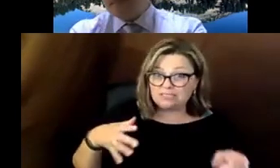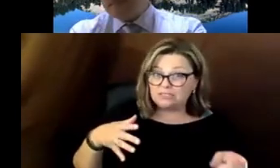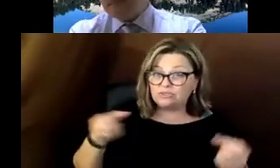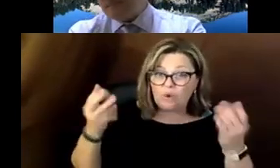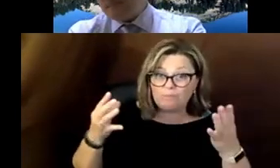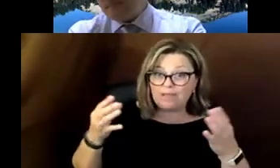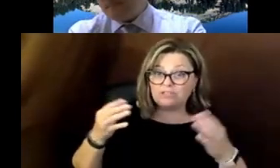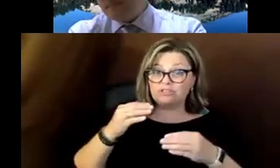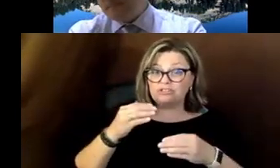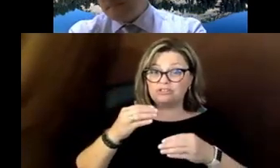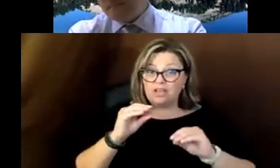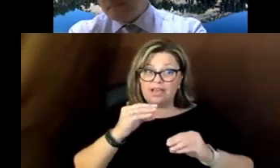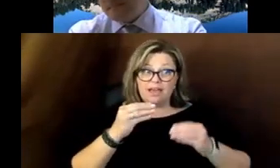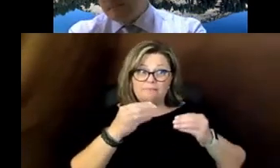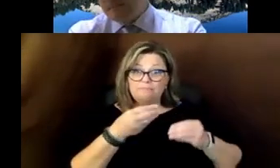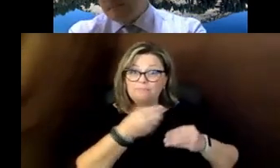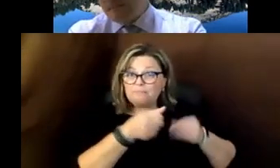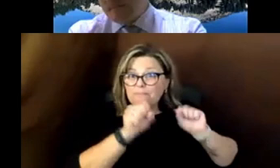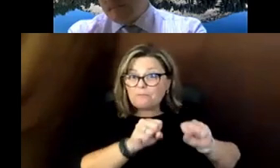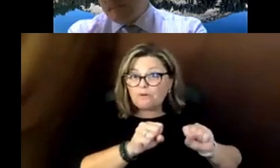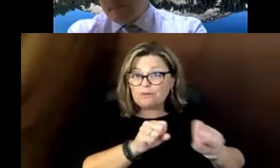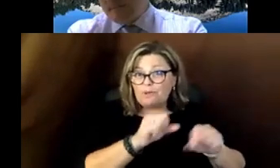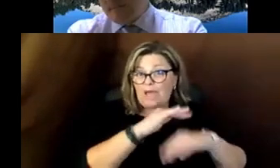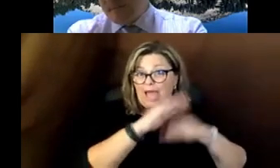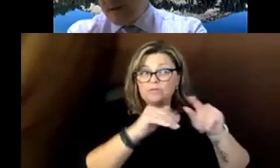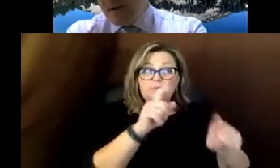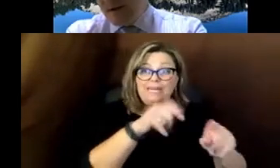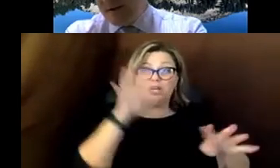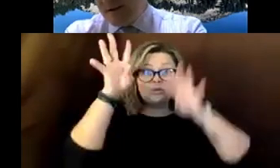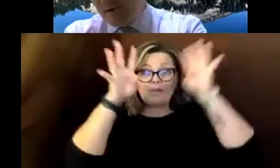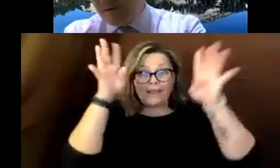creative approaches. Absolutely. Thank you for sharing that.